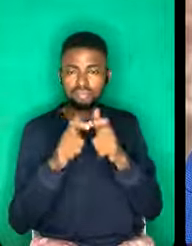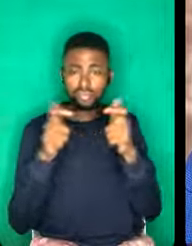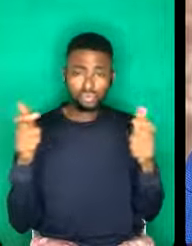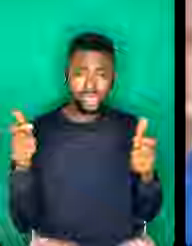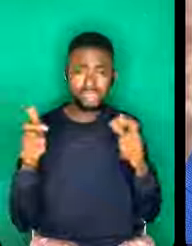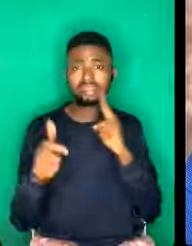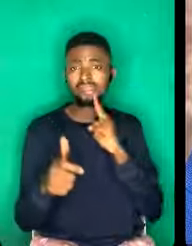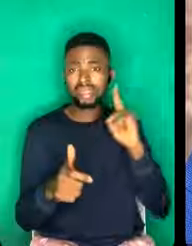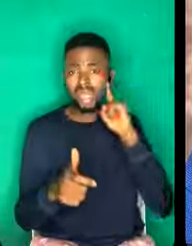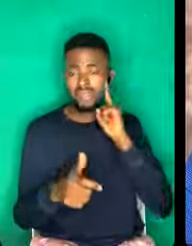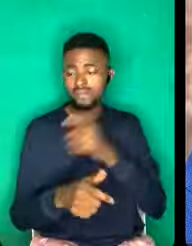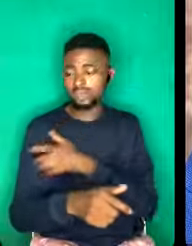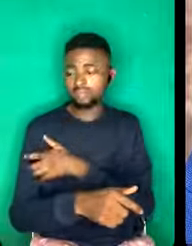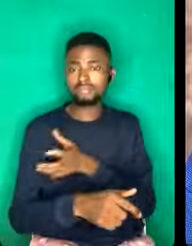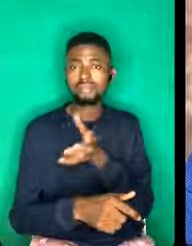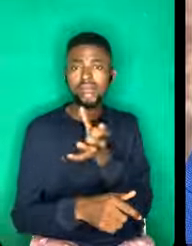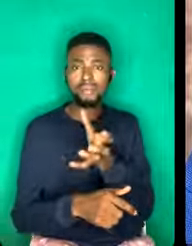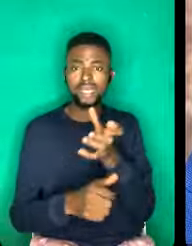empowerment strategist.